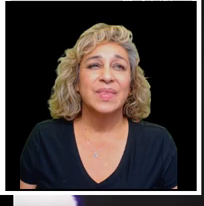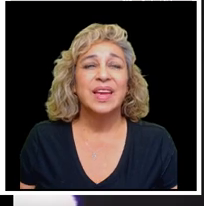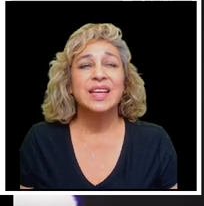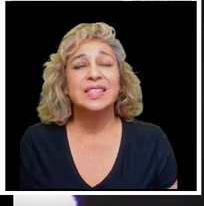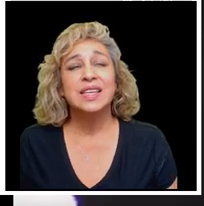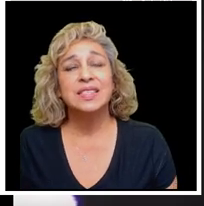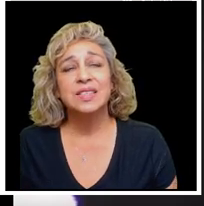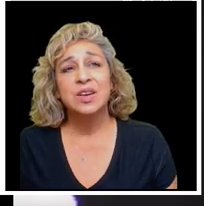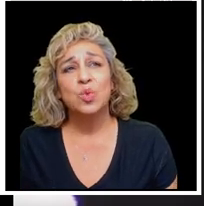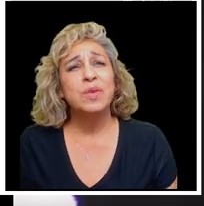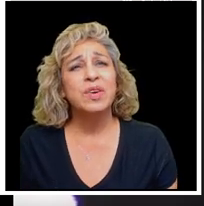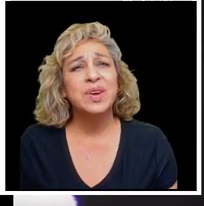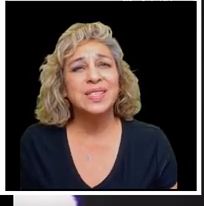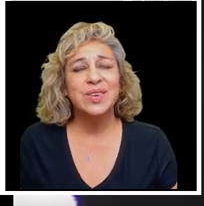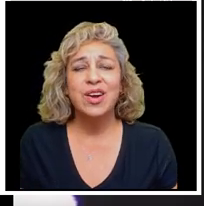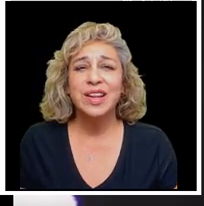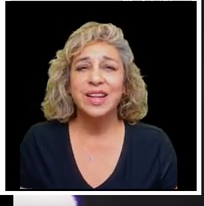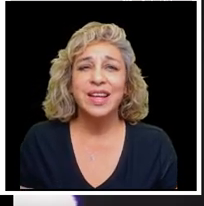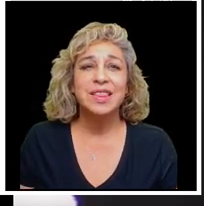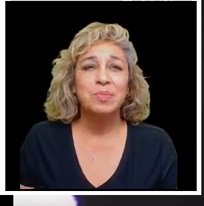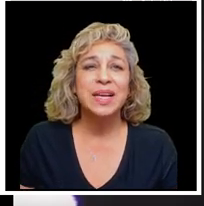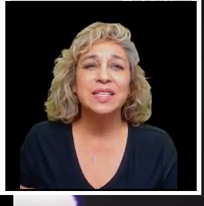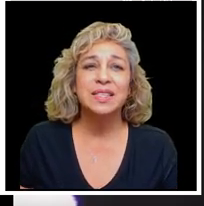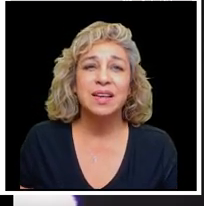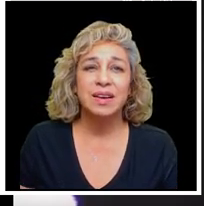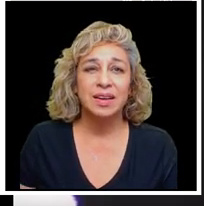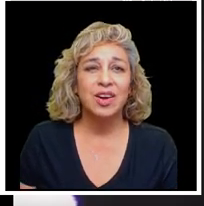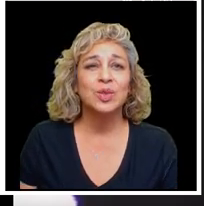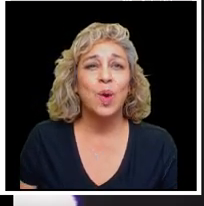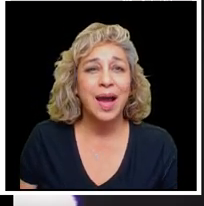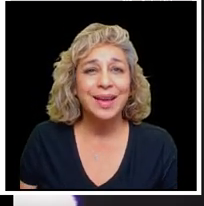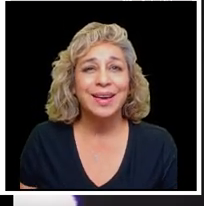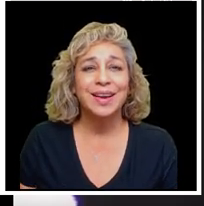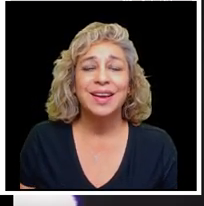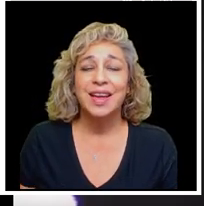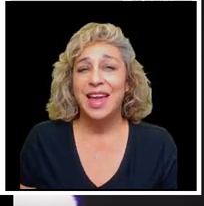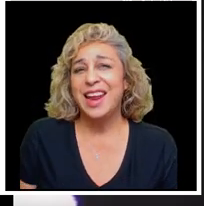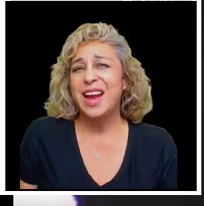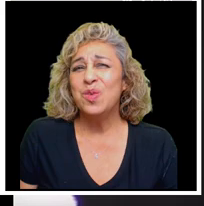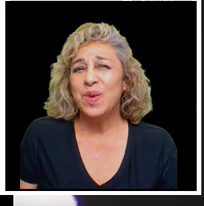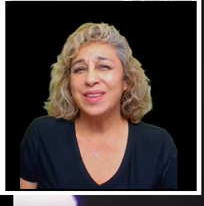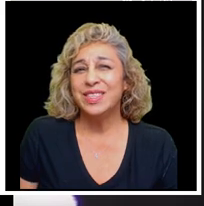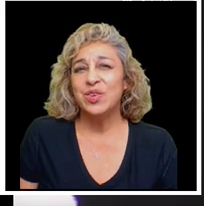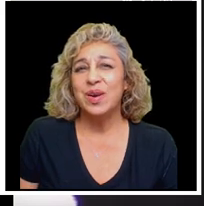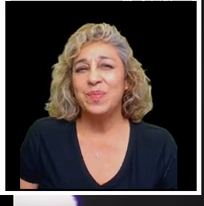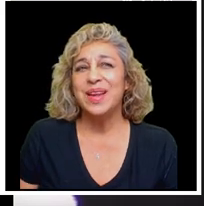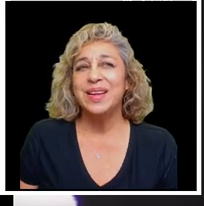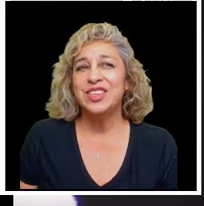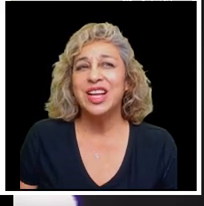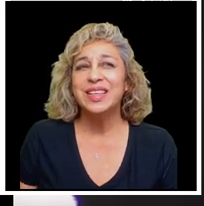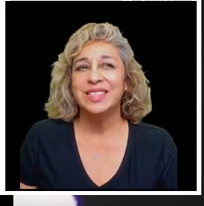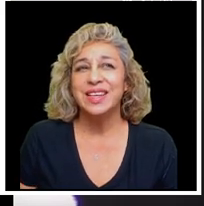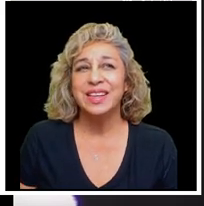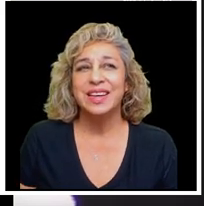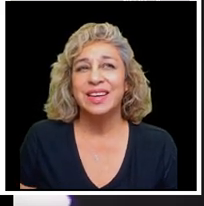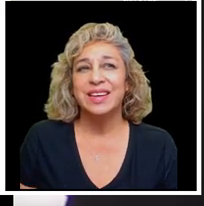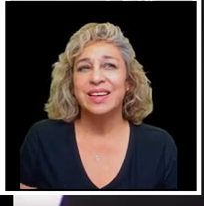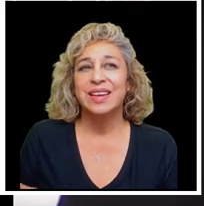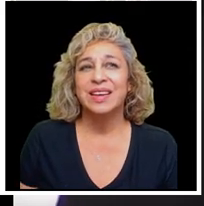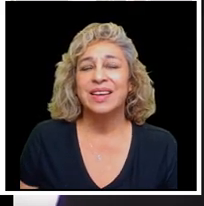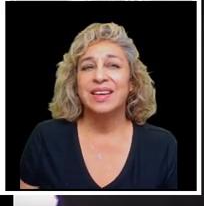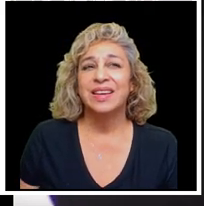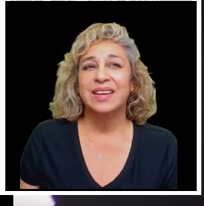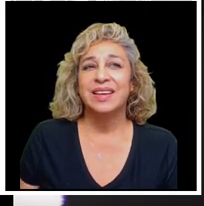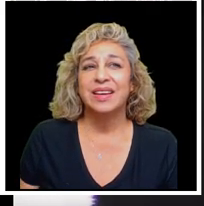he says we've already started it in the place called waka and I don't want to stir up any jealousy